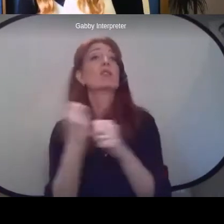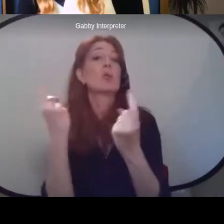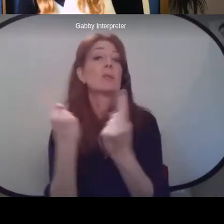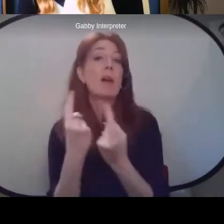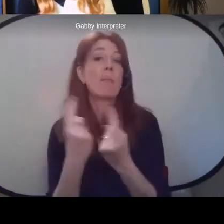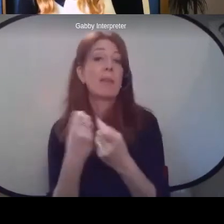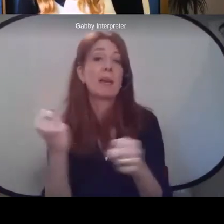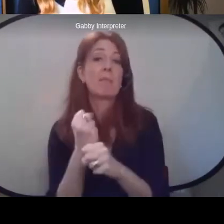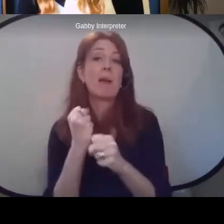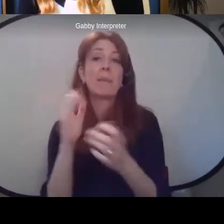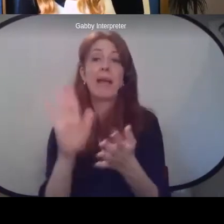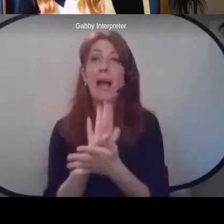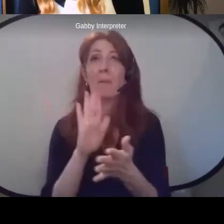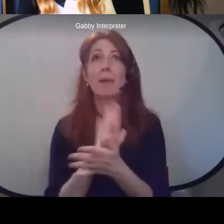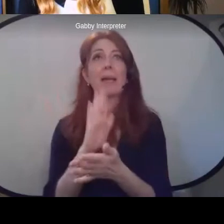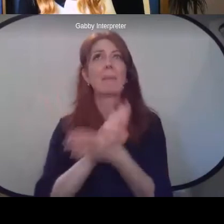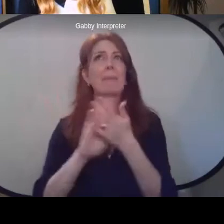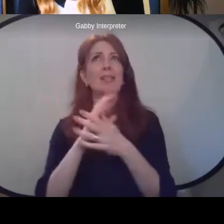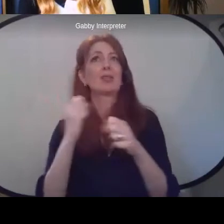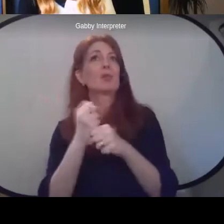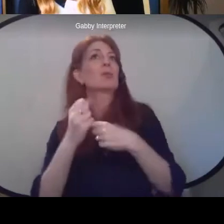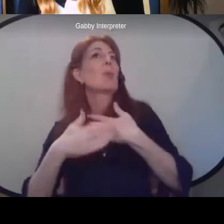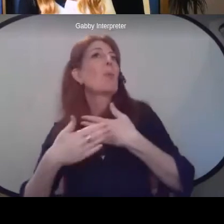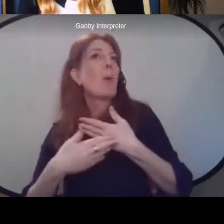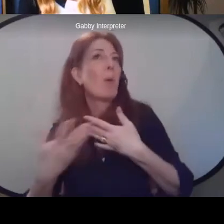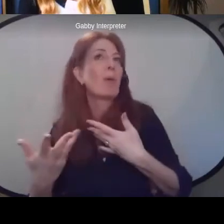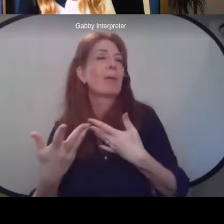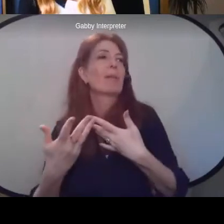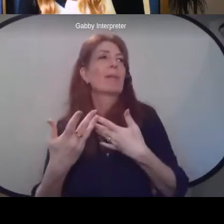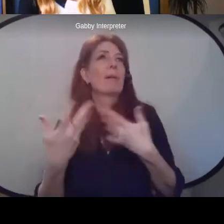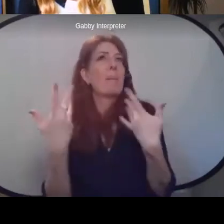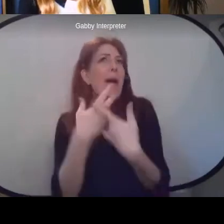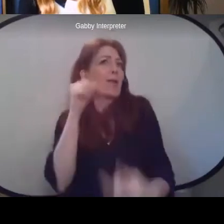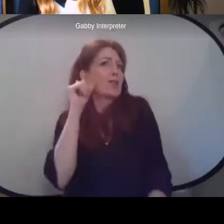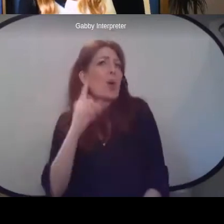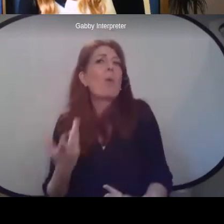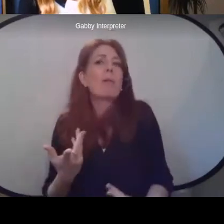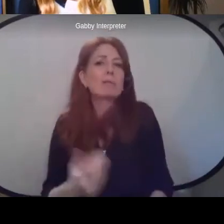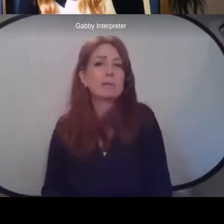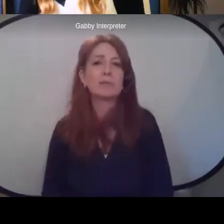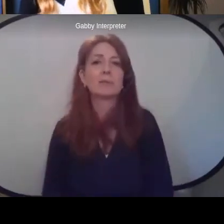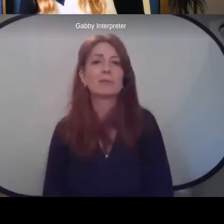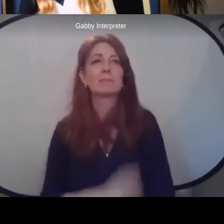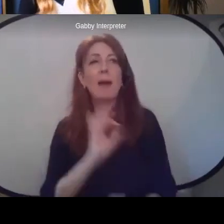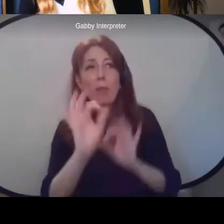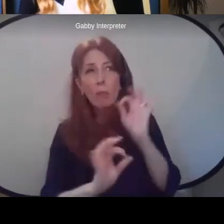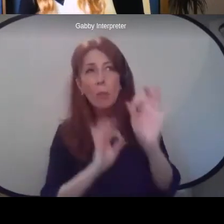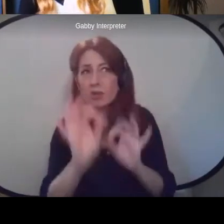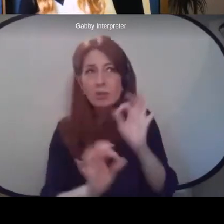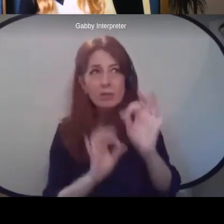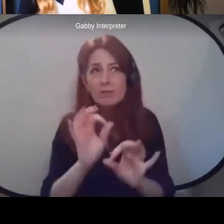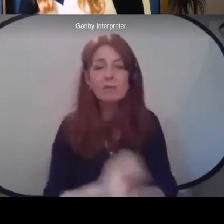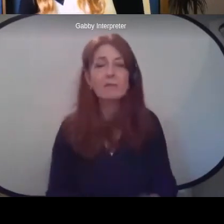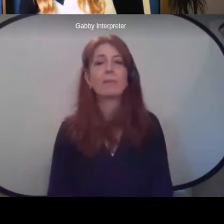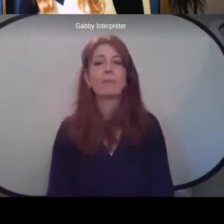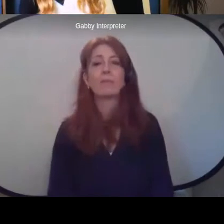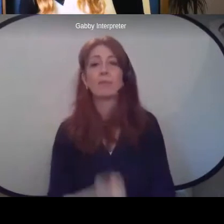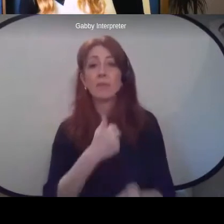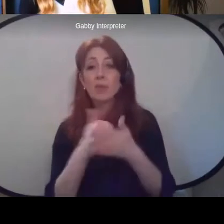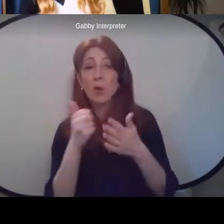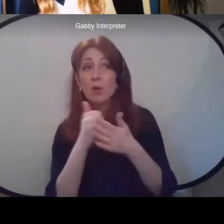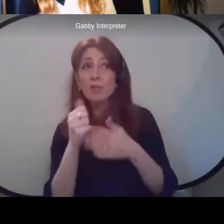more of it. But how do I know what that is? So we'll go back to the question again of you've almost got to ask them, what have you always thought that you couldn't